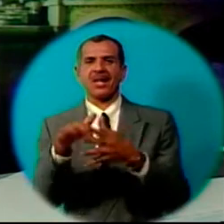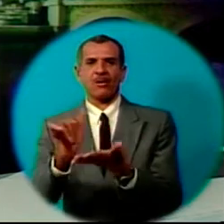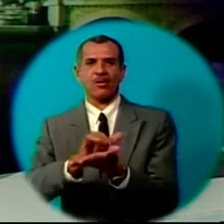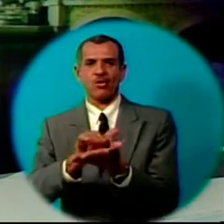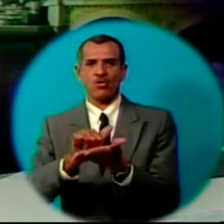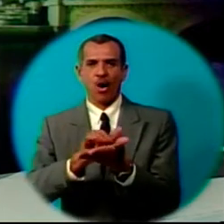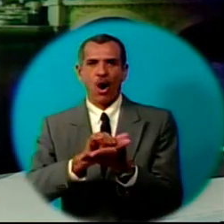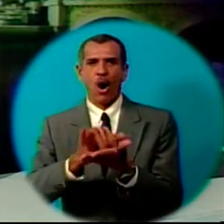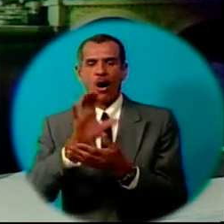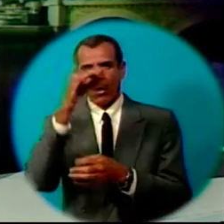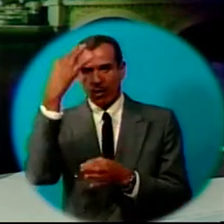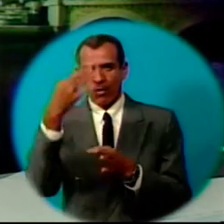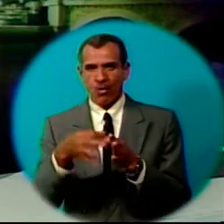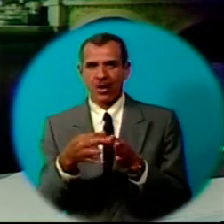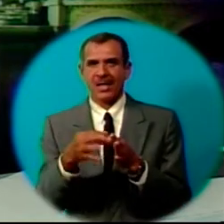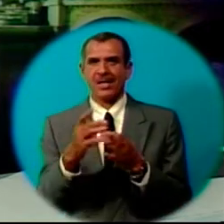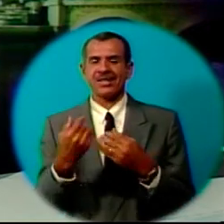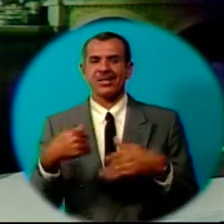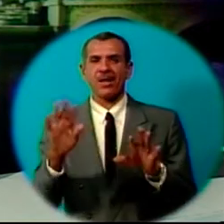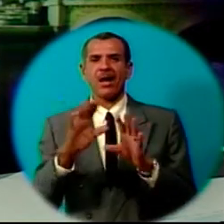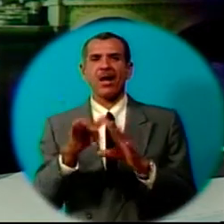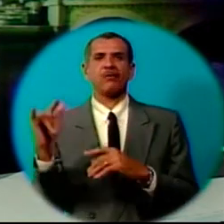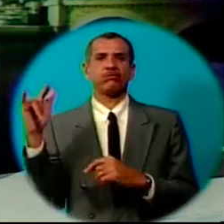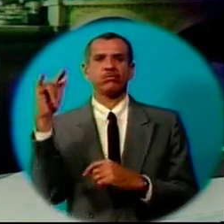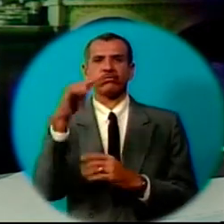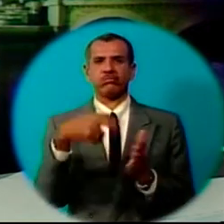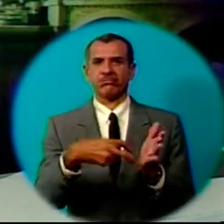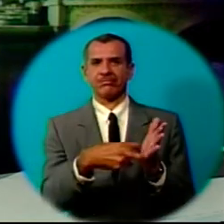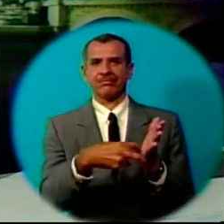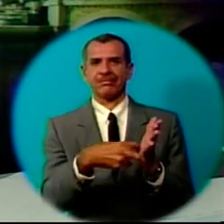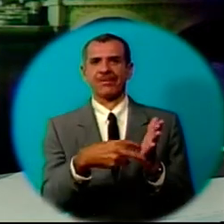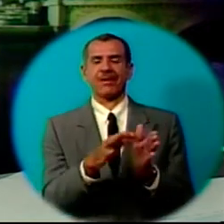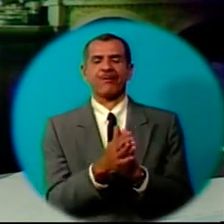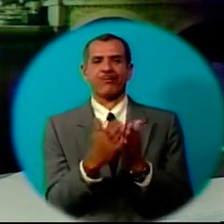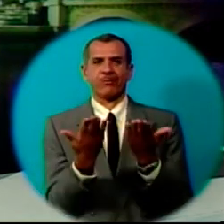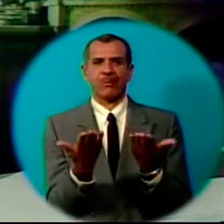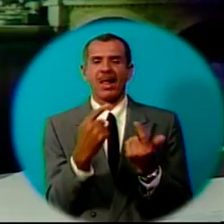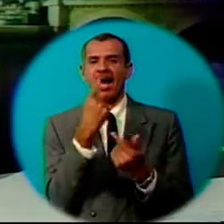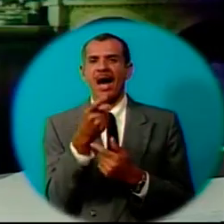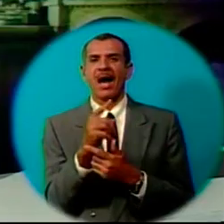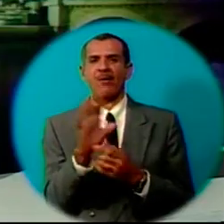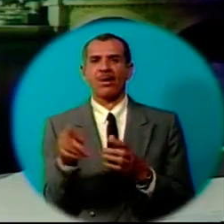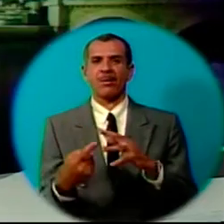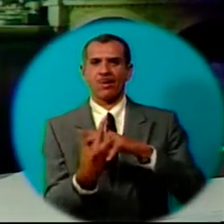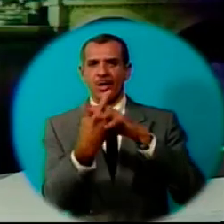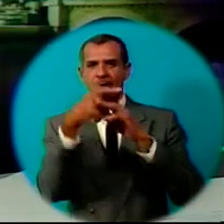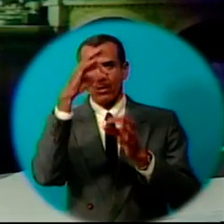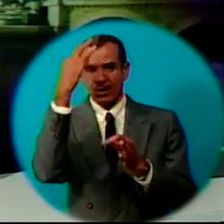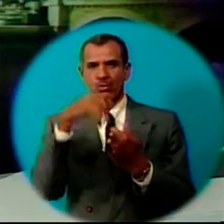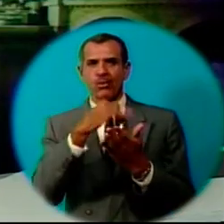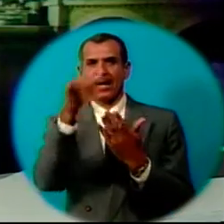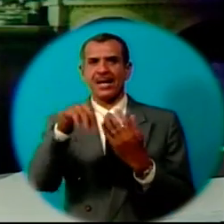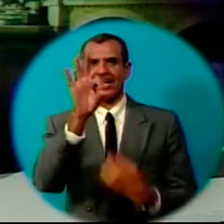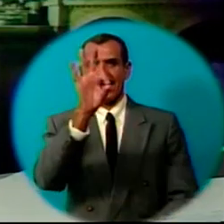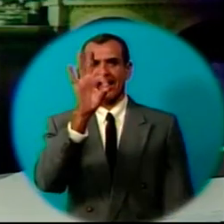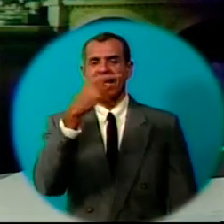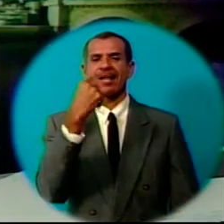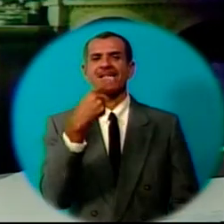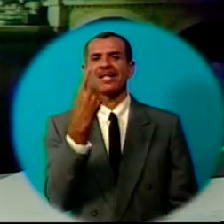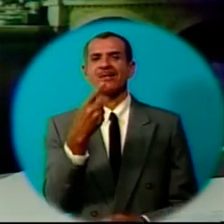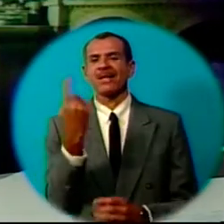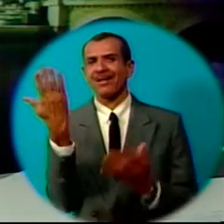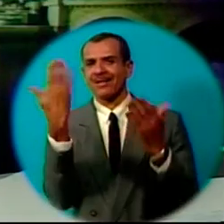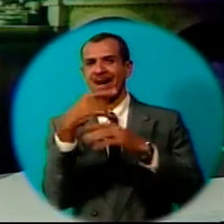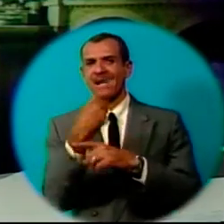He has been ordered to surrender all his travel documents and will reappear in court on July 9th. We have a report on what has been a dark